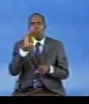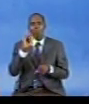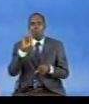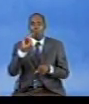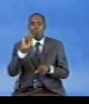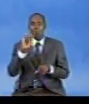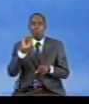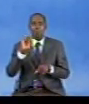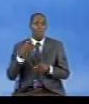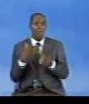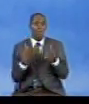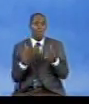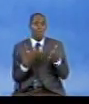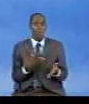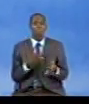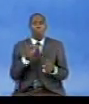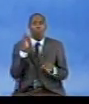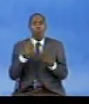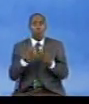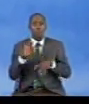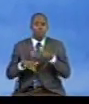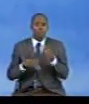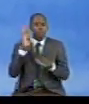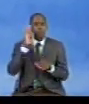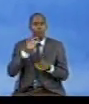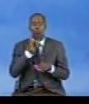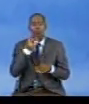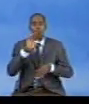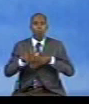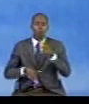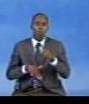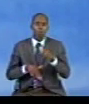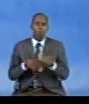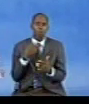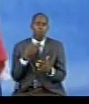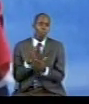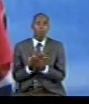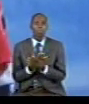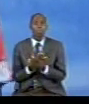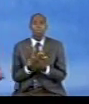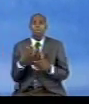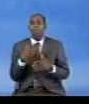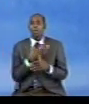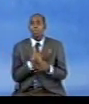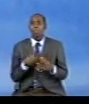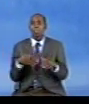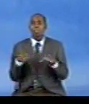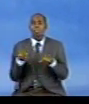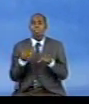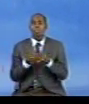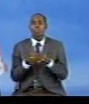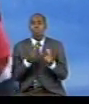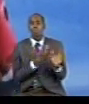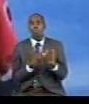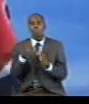be walking like this, just like that. Even when I want to do the rally preparation for